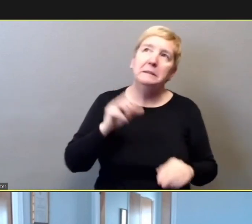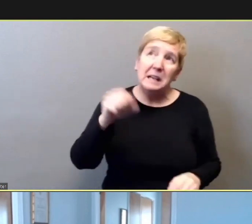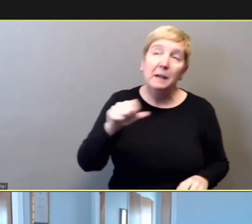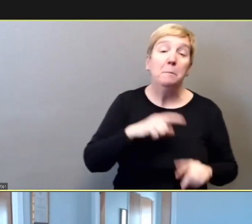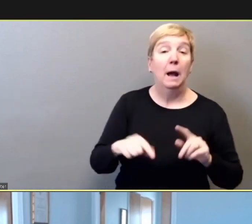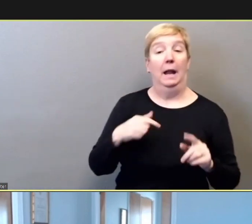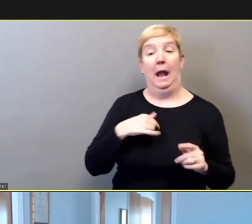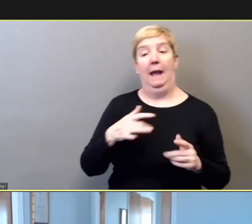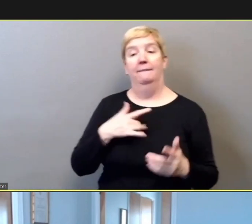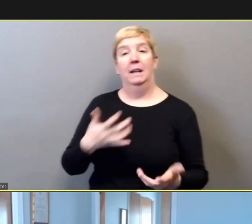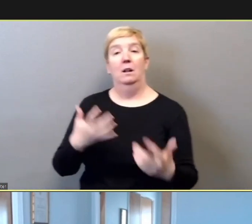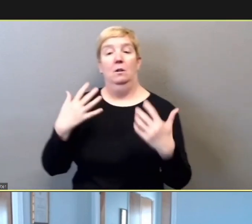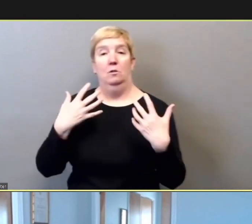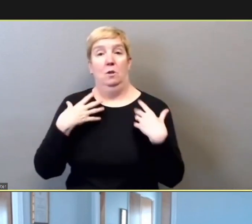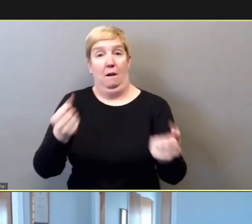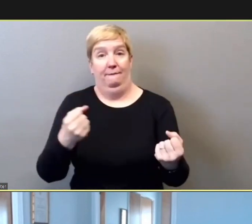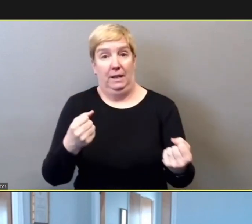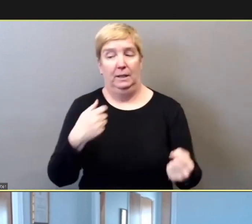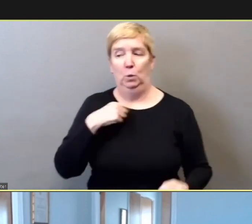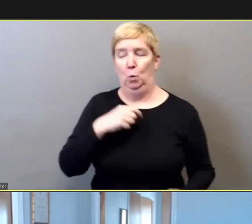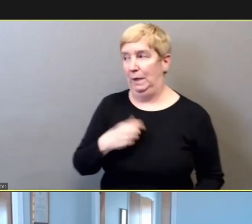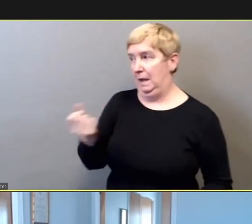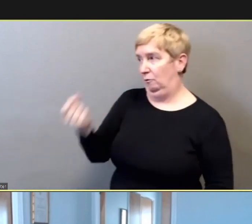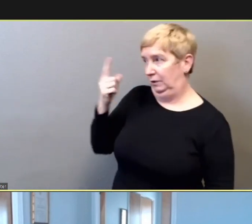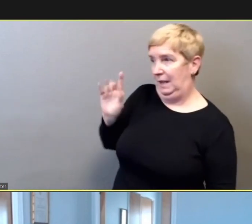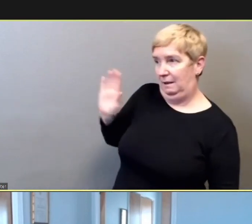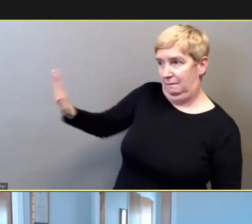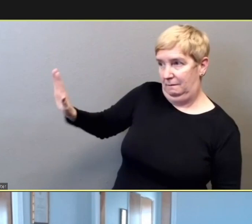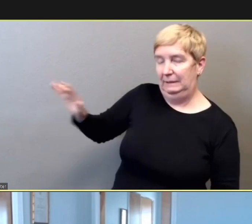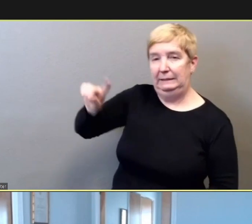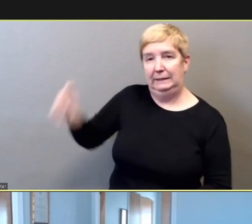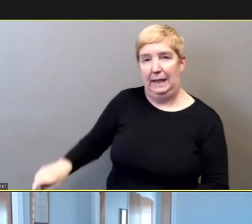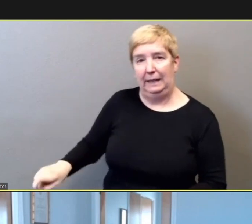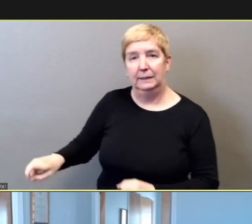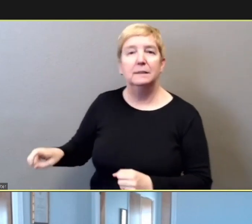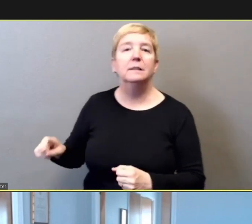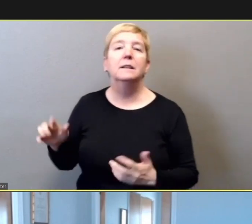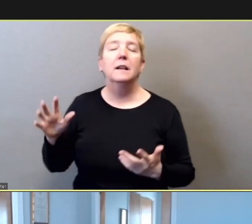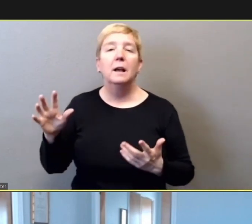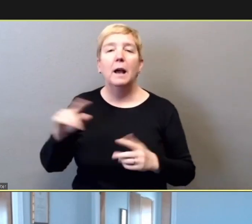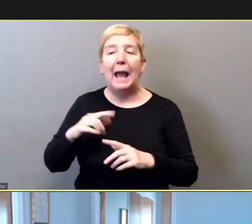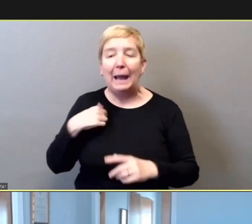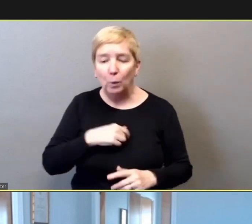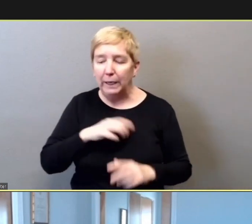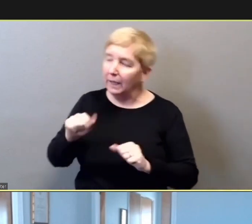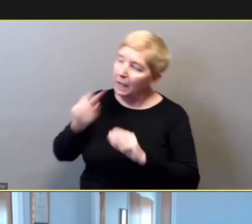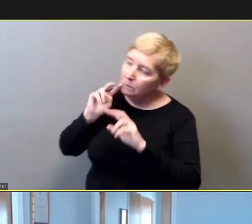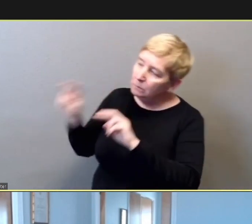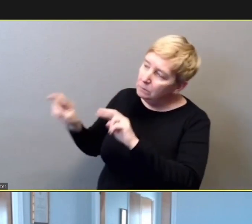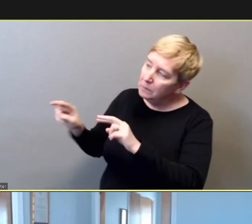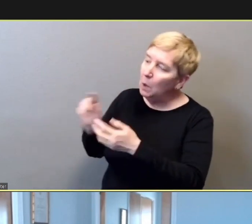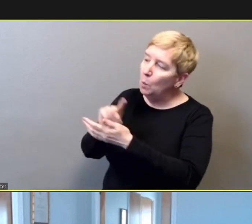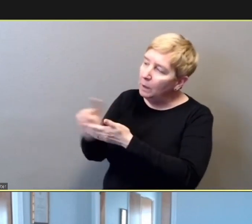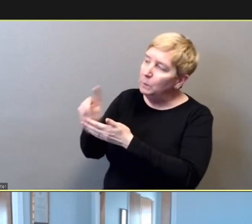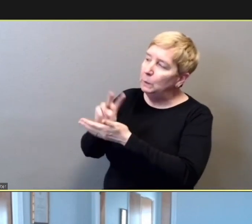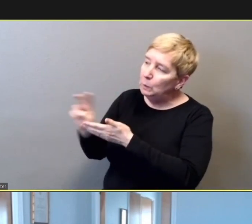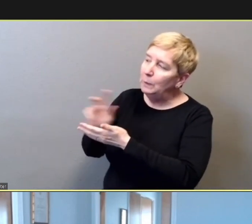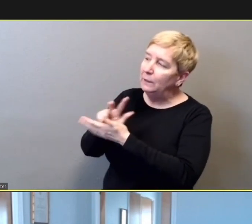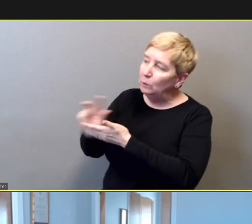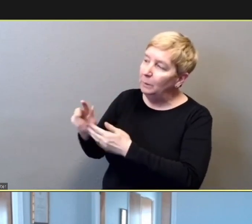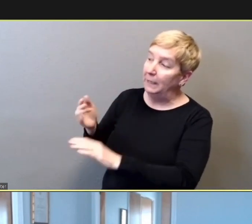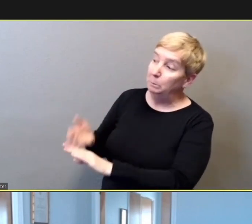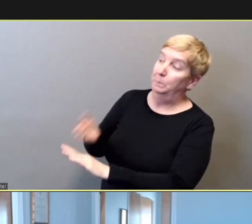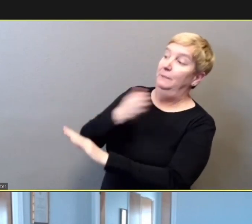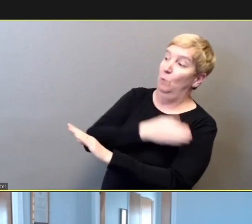not only have the pulse of what's going on in Texas, but can look at that weeks in advance and see the trending. LANL, Los